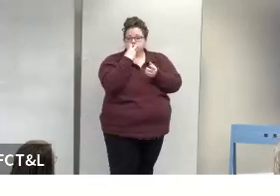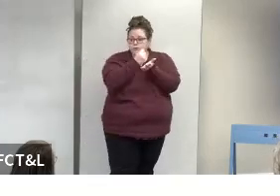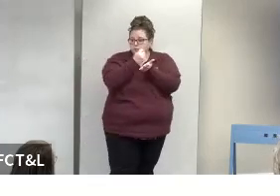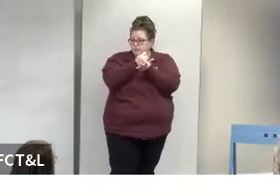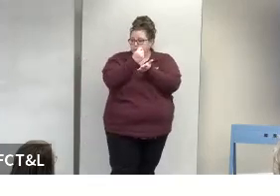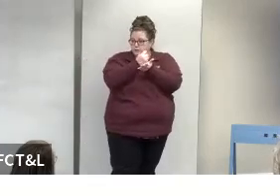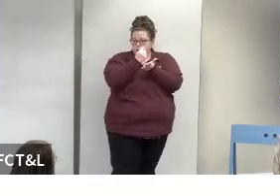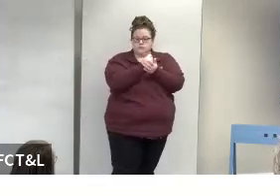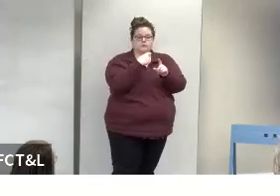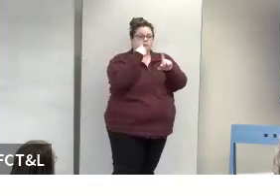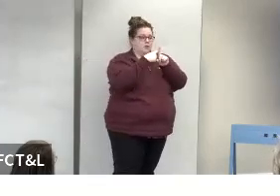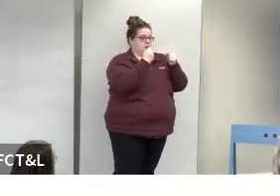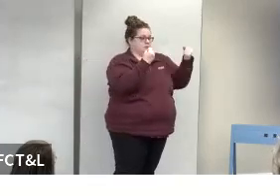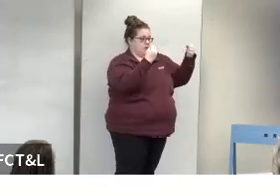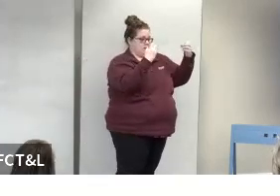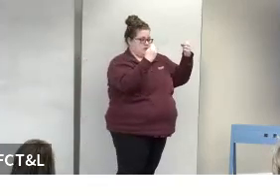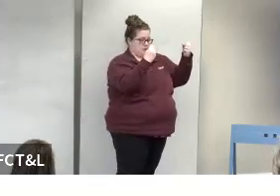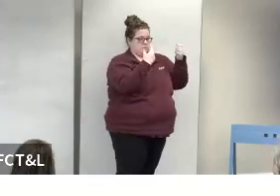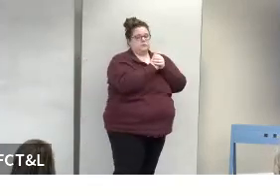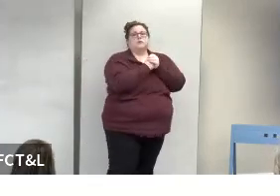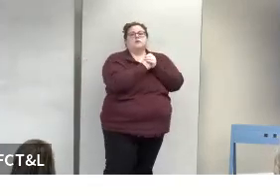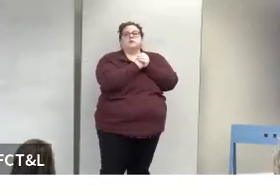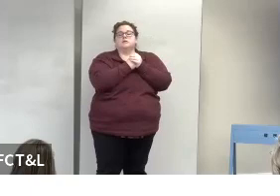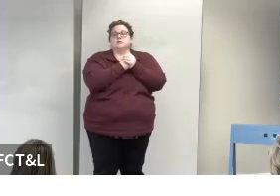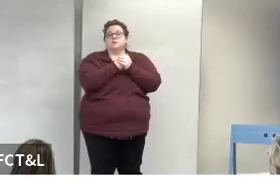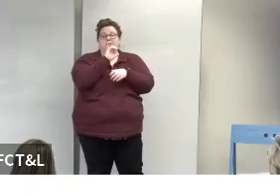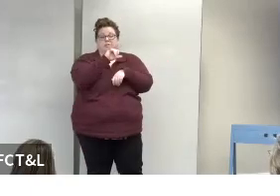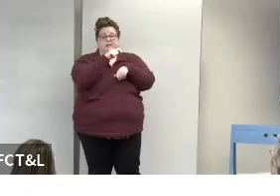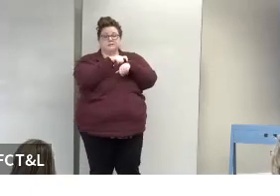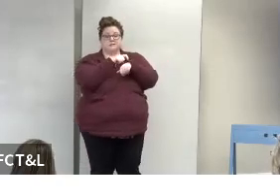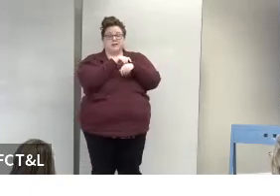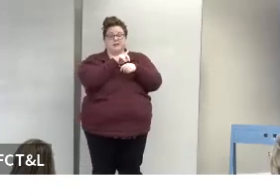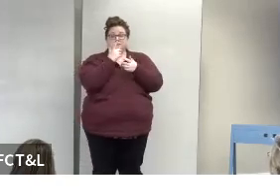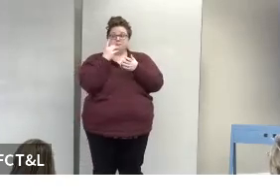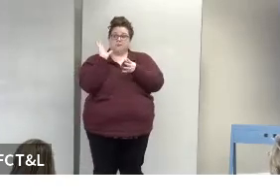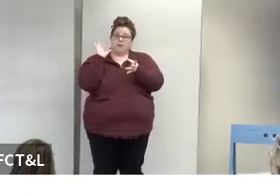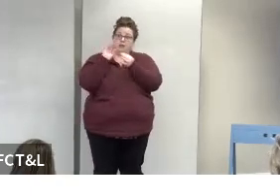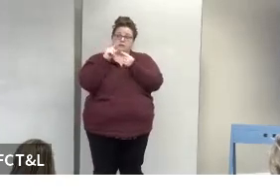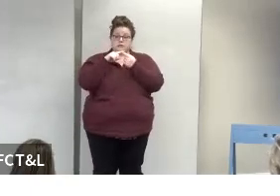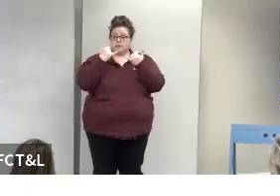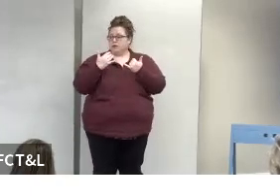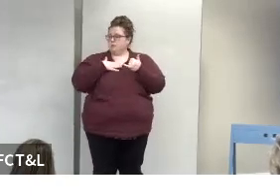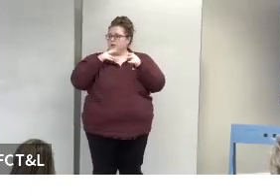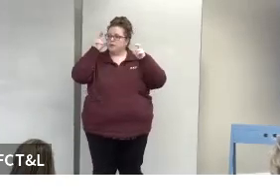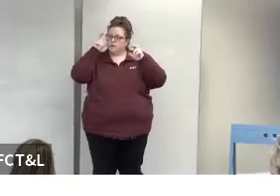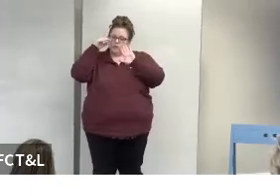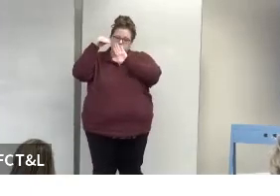out with auxiliary aids of hearing aids, speech therapy, and use of manual sign